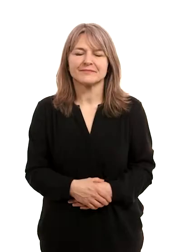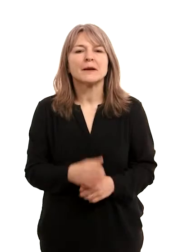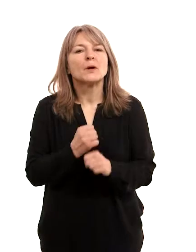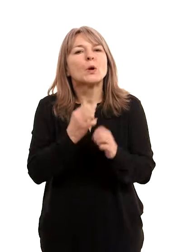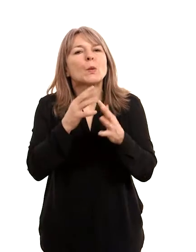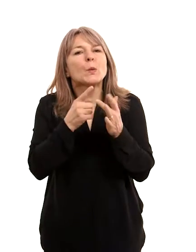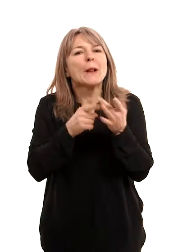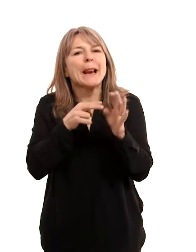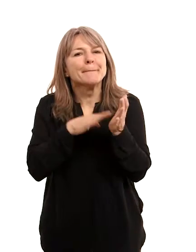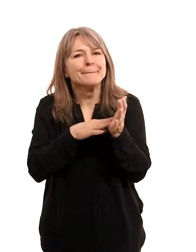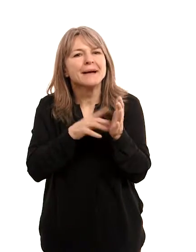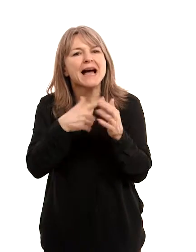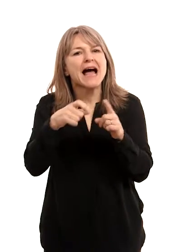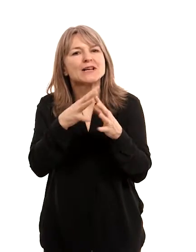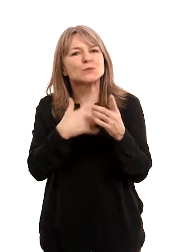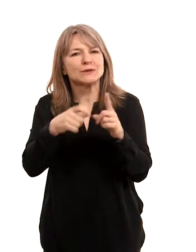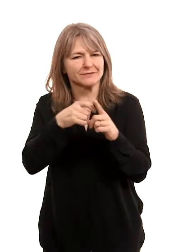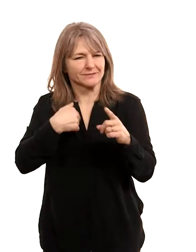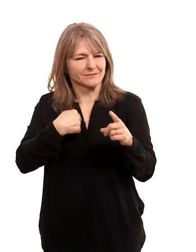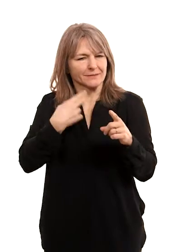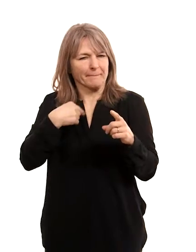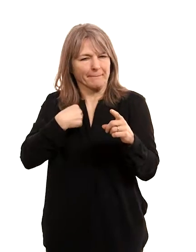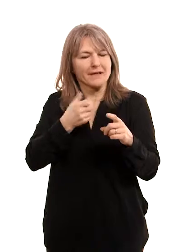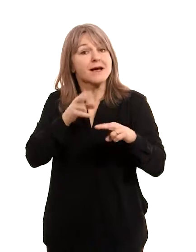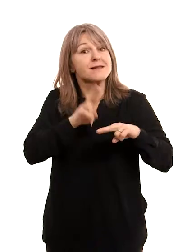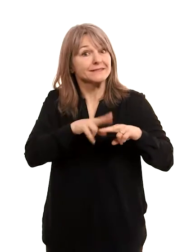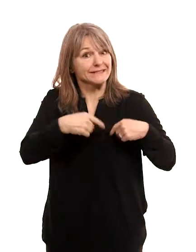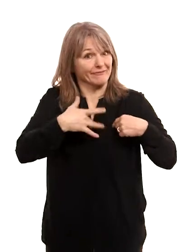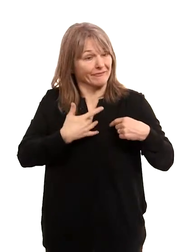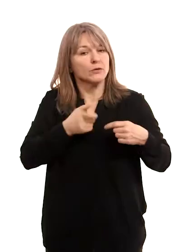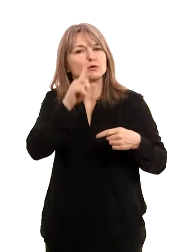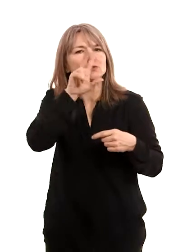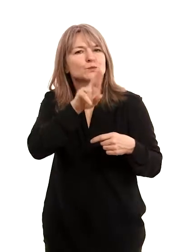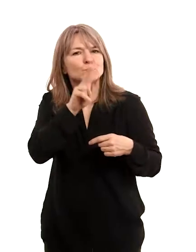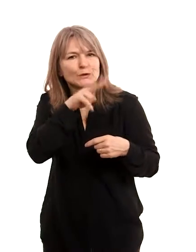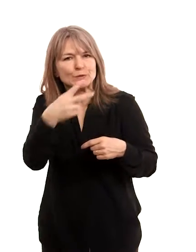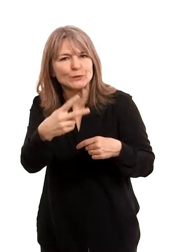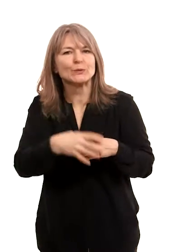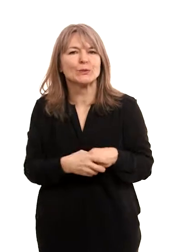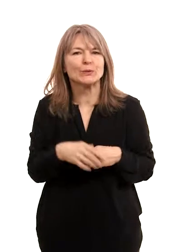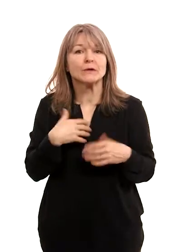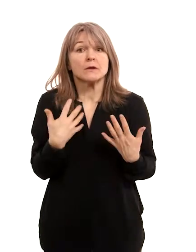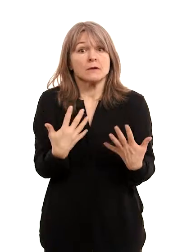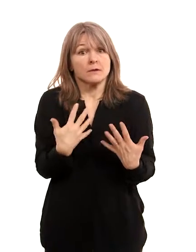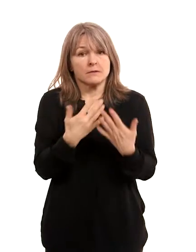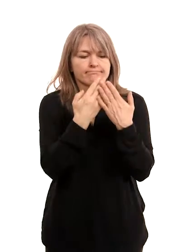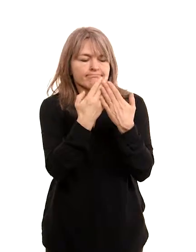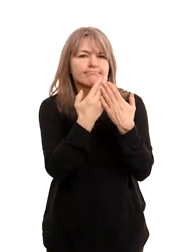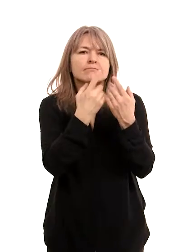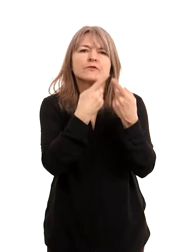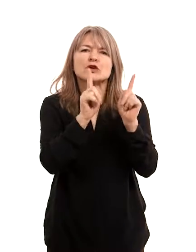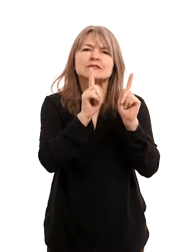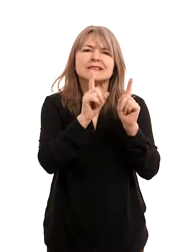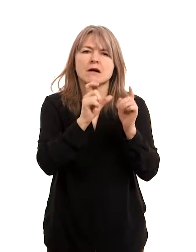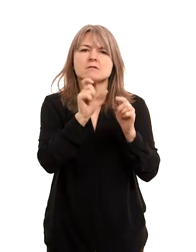My name's Gwilym. I'm from Cardiff and I'm 22 years old. At the moment I'm studying social work in Cardiff